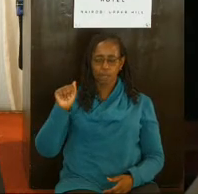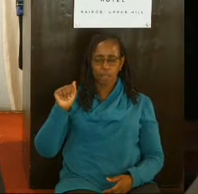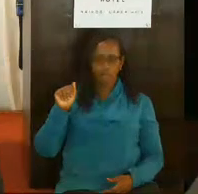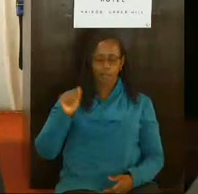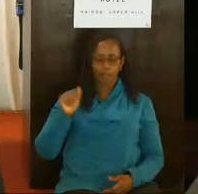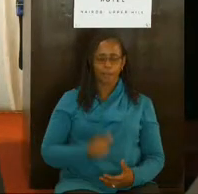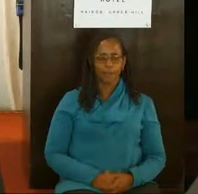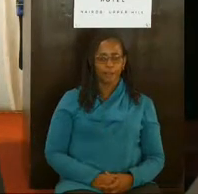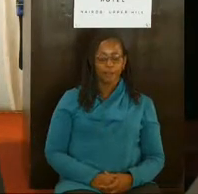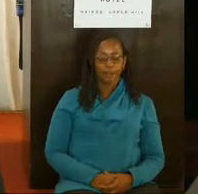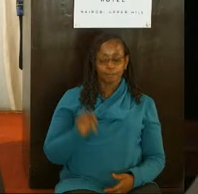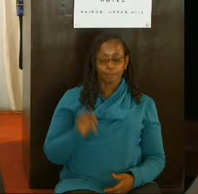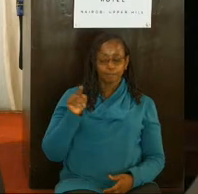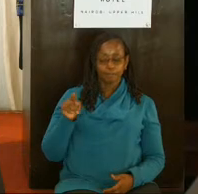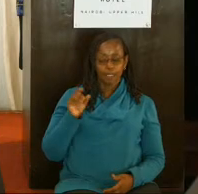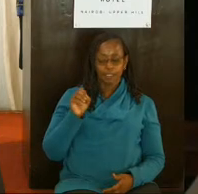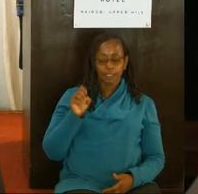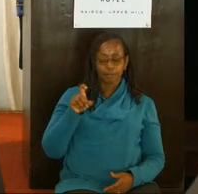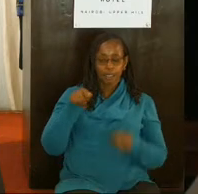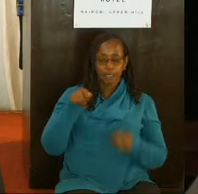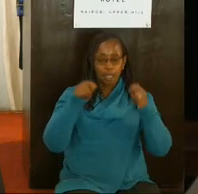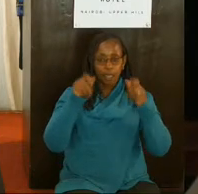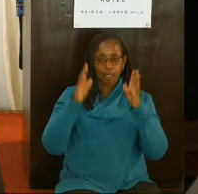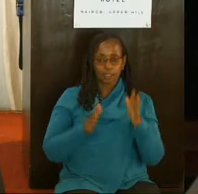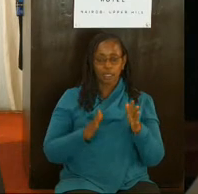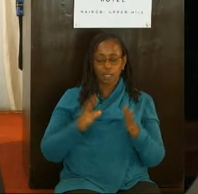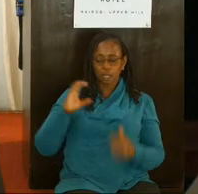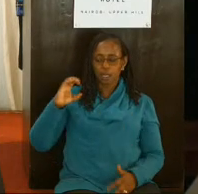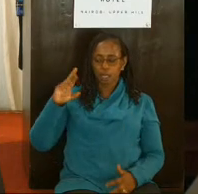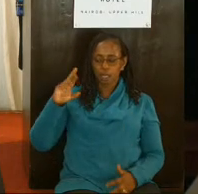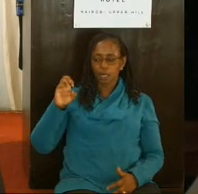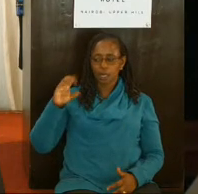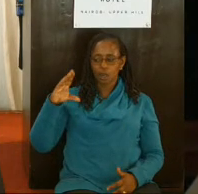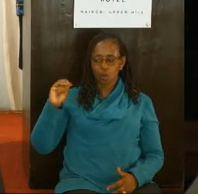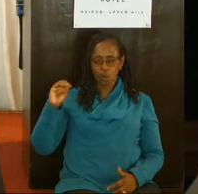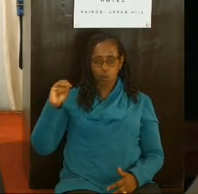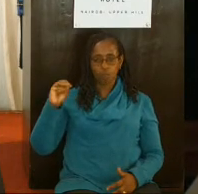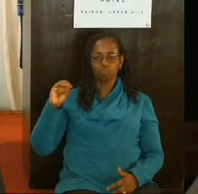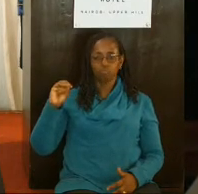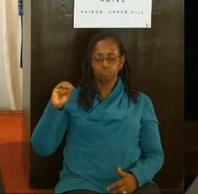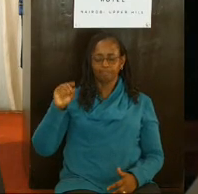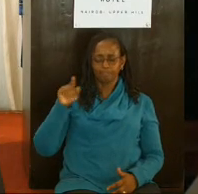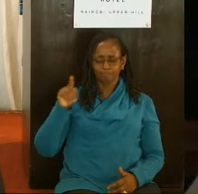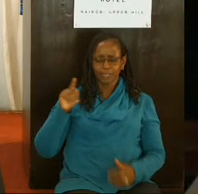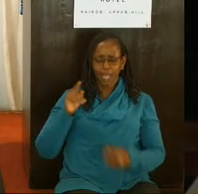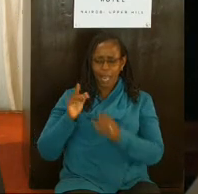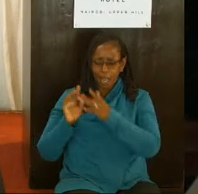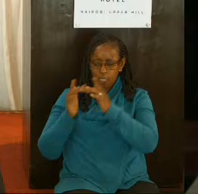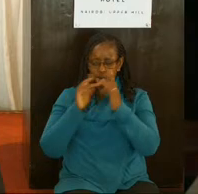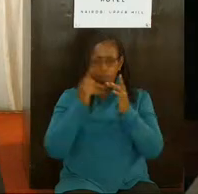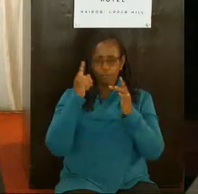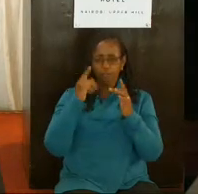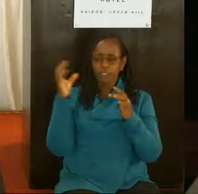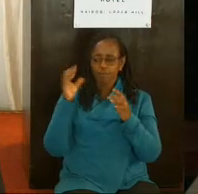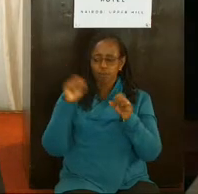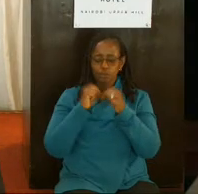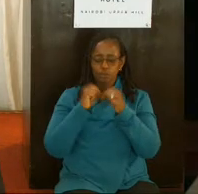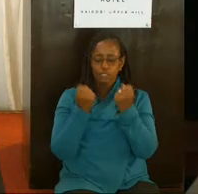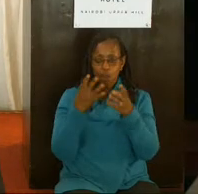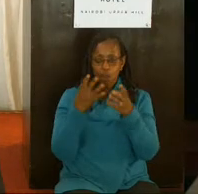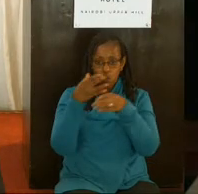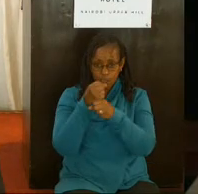Joshua as I said is the executive director of Krakow and and Krakow is a network of Civil Society organizations